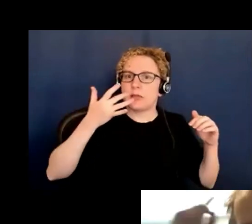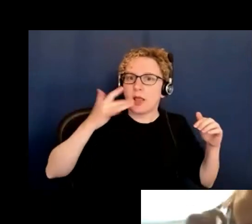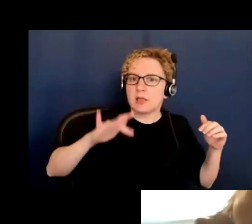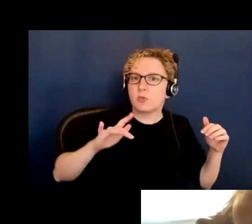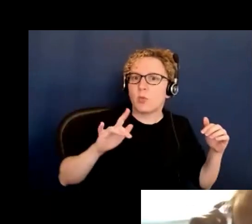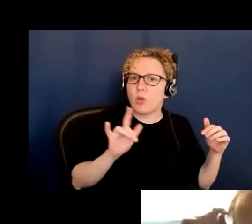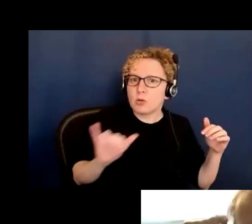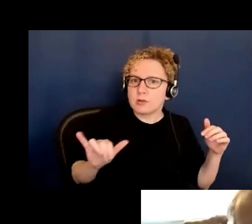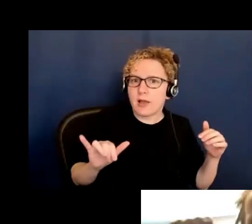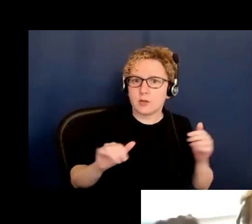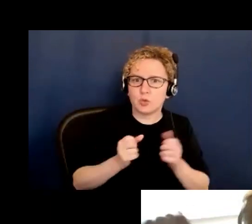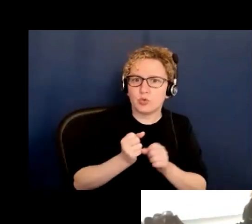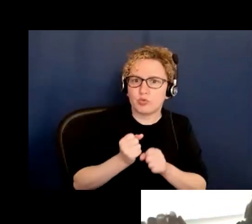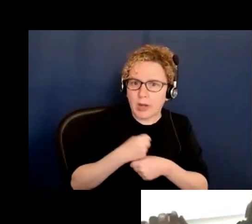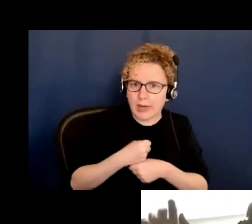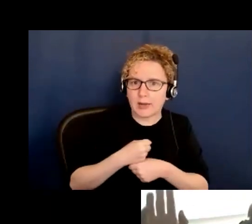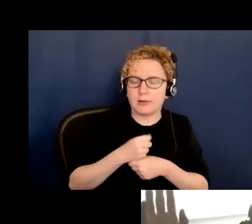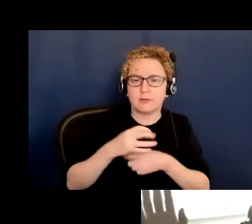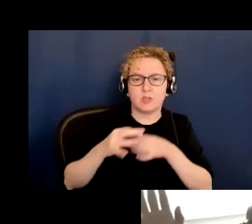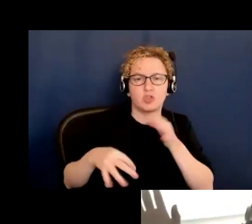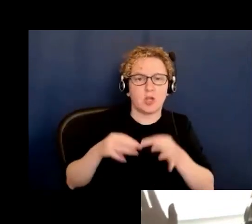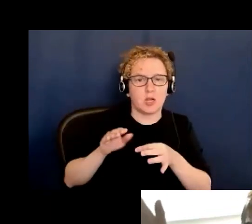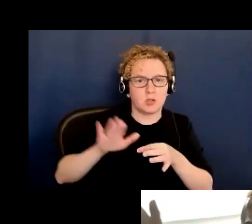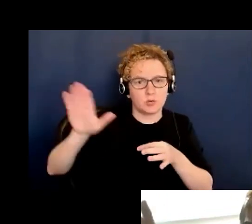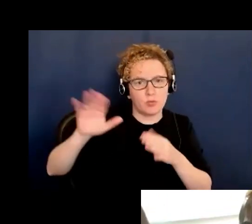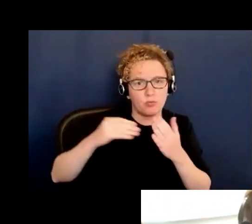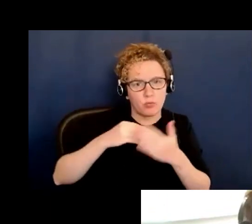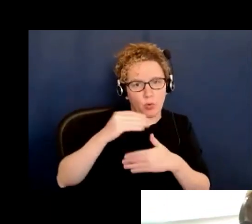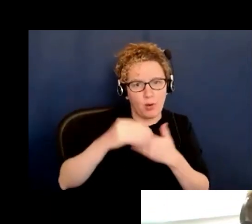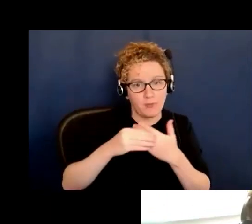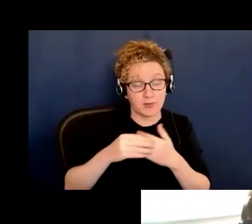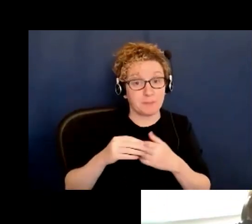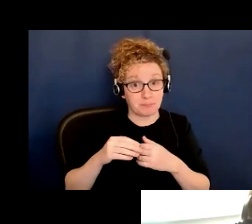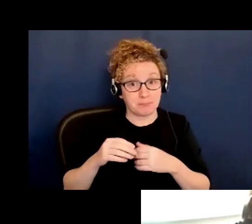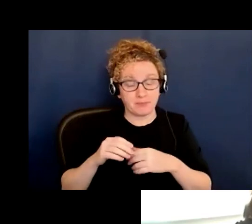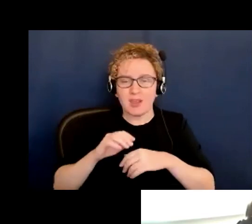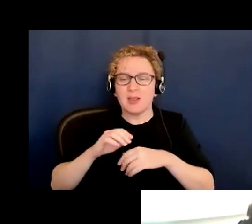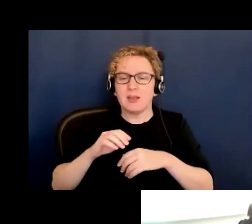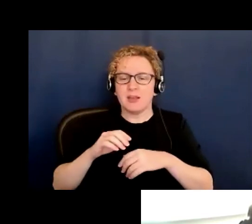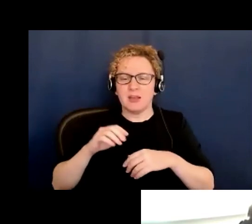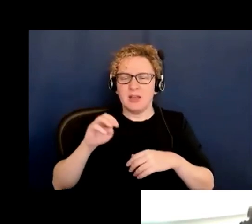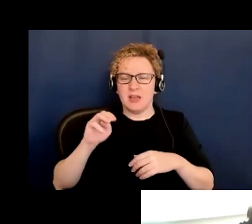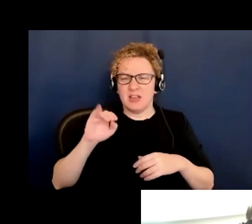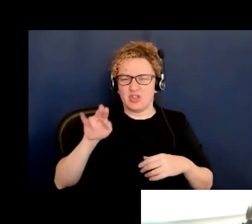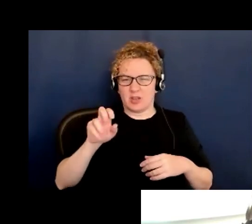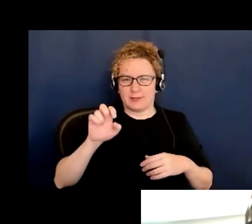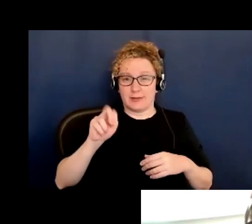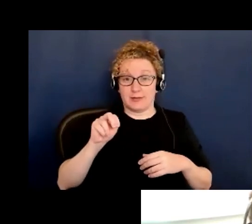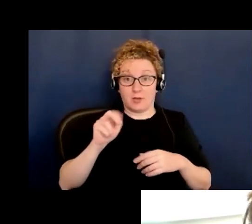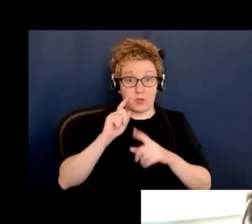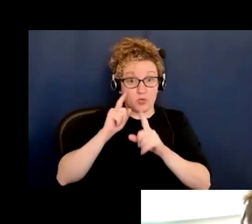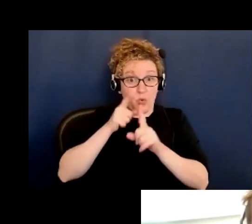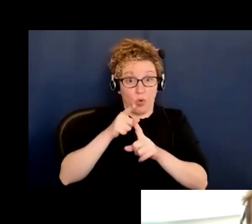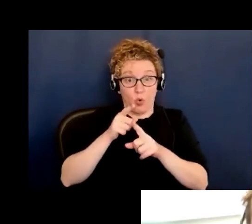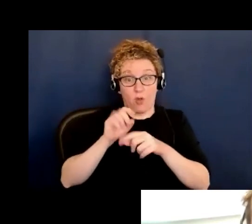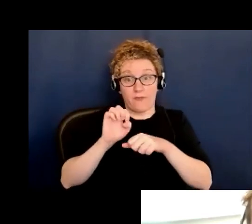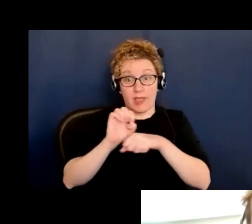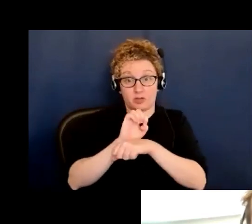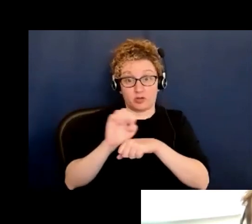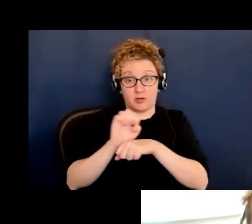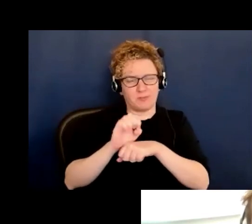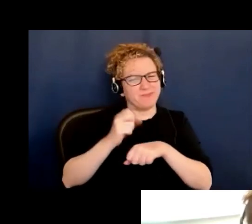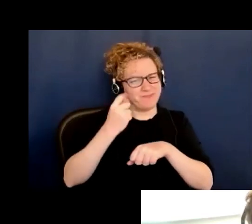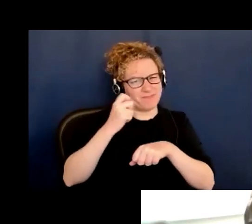David, thank you for pointing that out. And I mean, the goal of the externship, for those of you who don't know, is we want to, of course, it's about